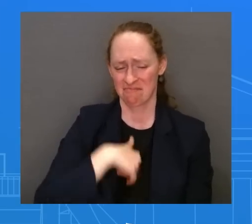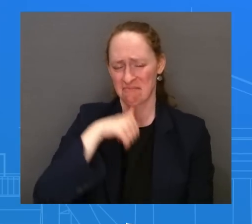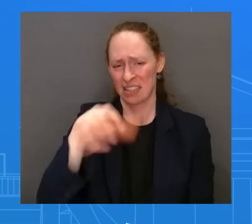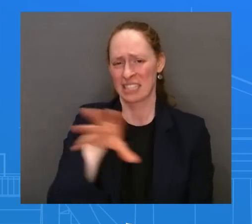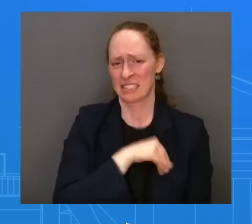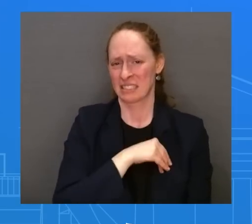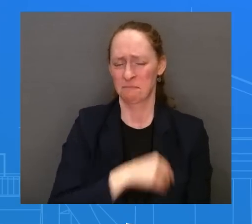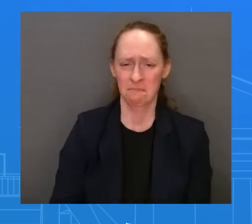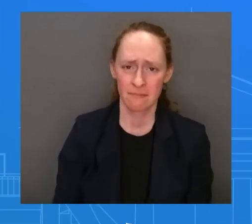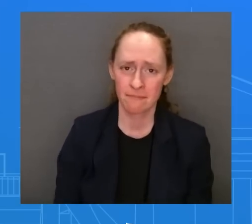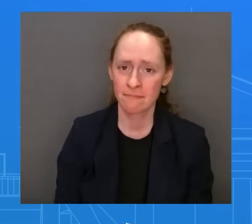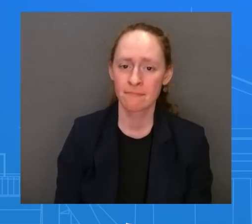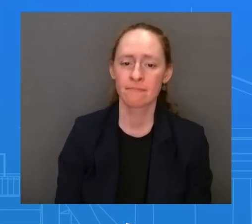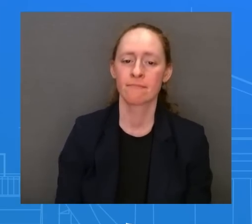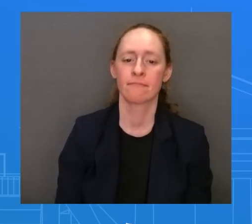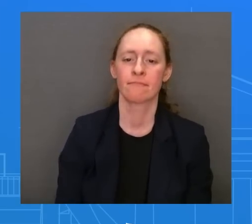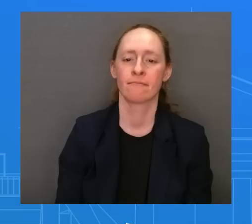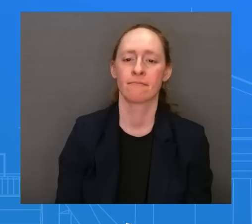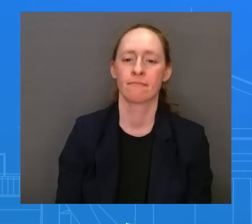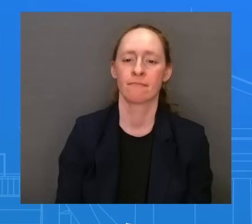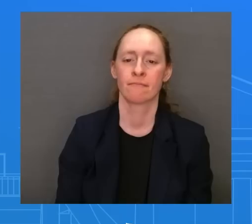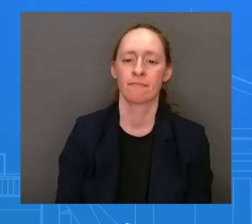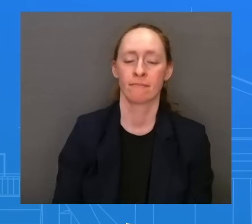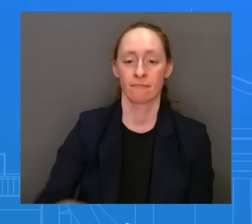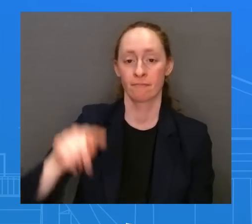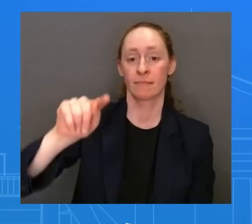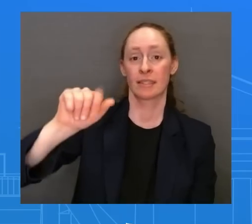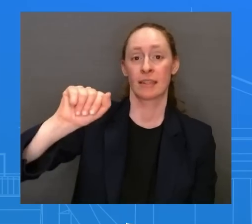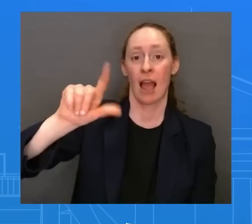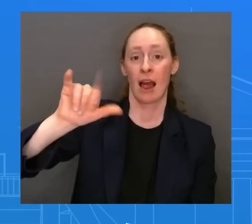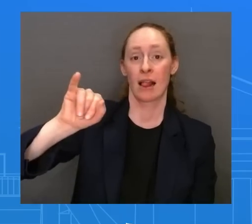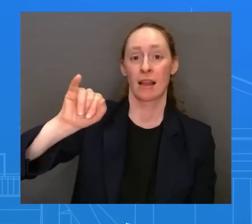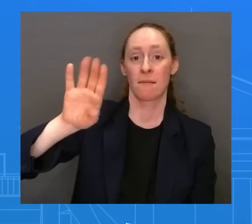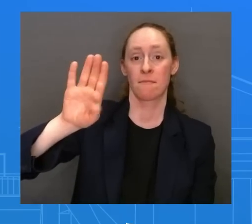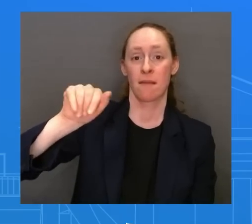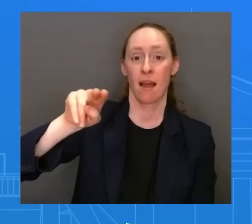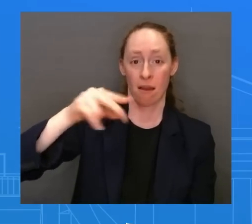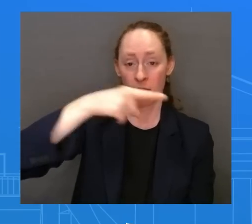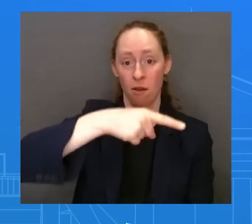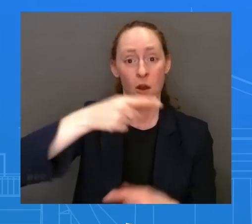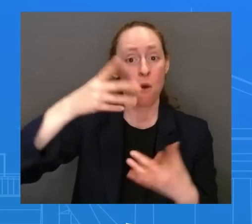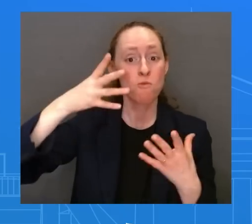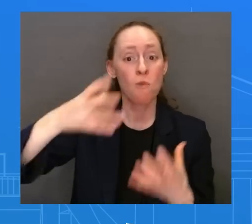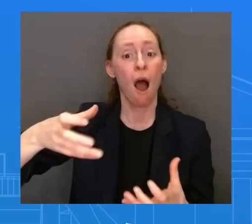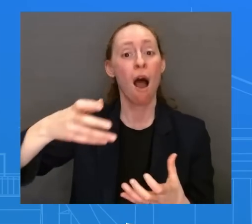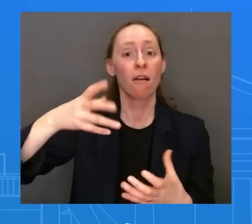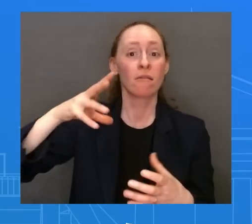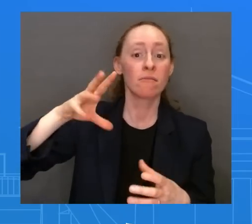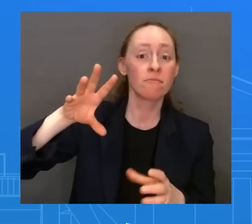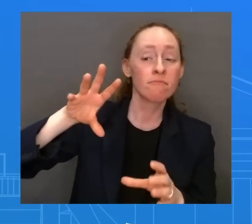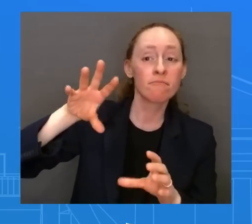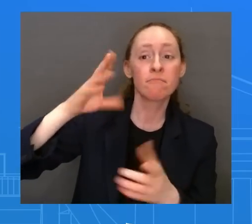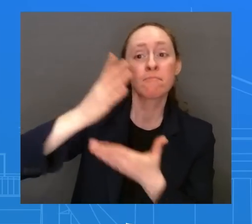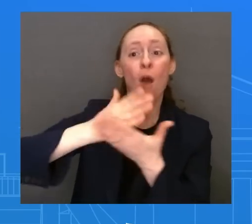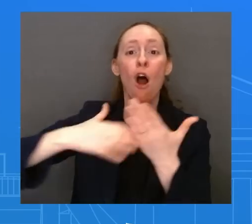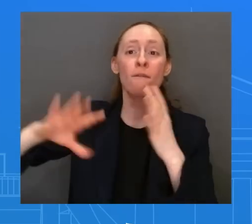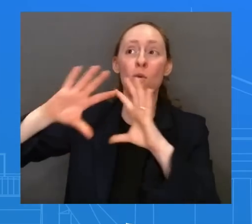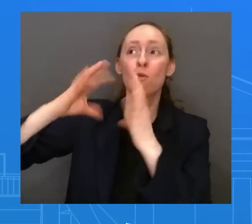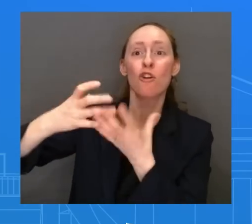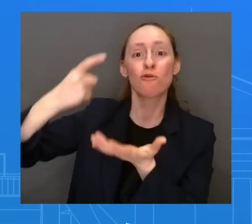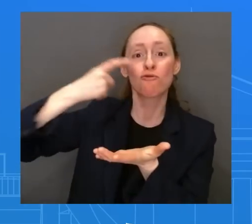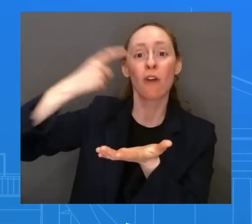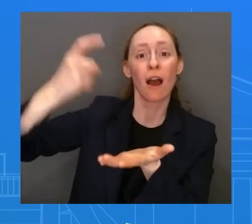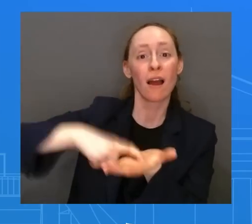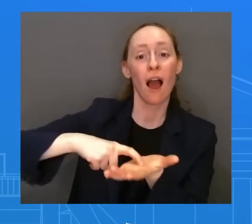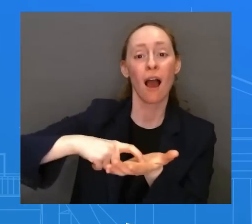International legitimacy in whatever form then they should answer up to the commitments they made in